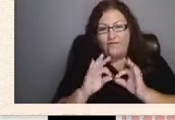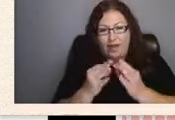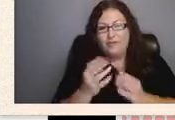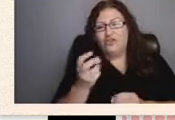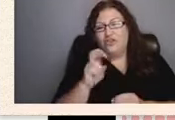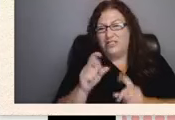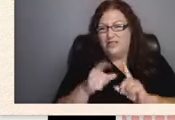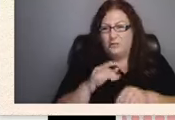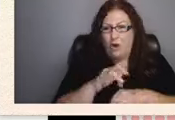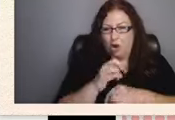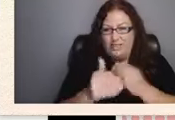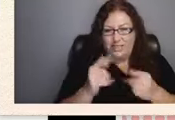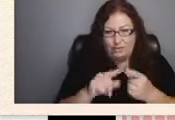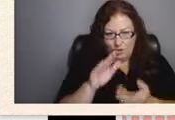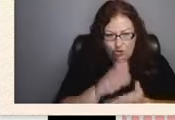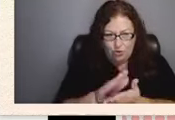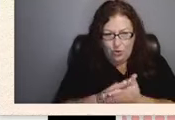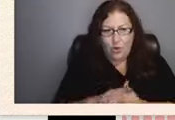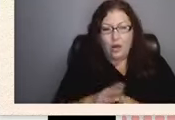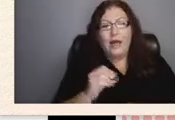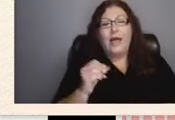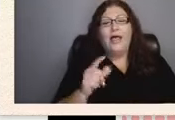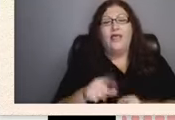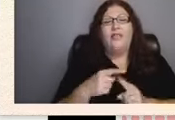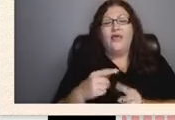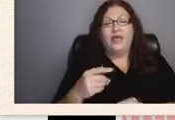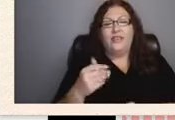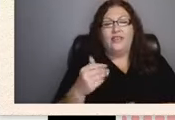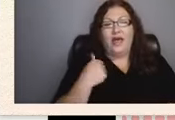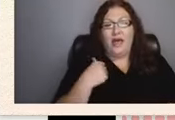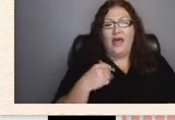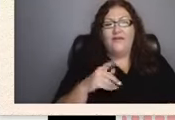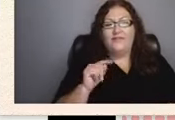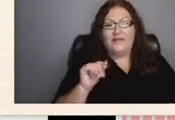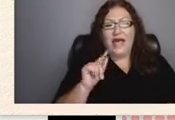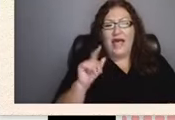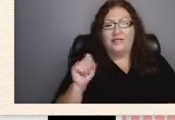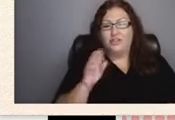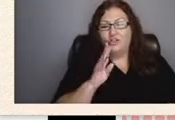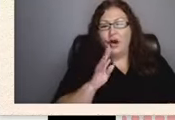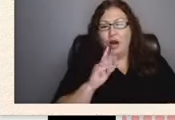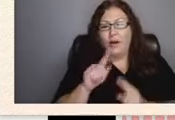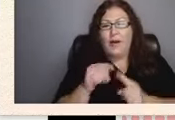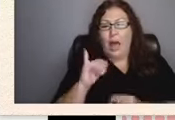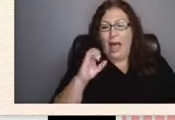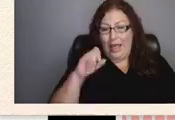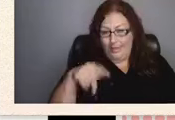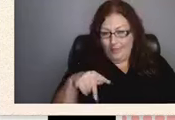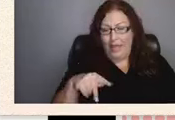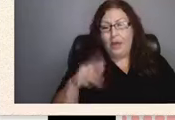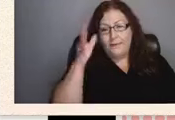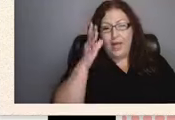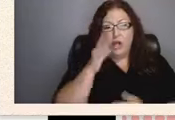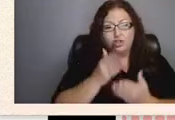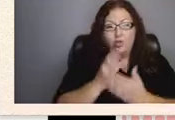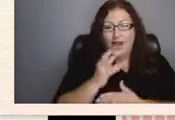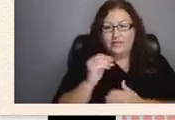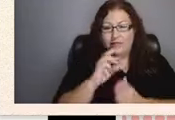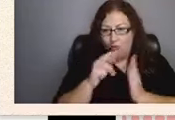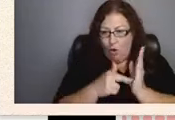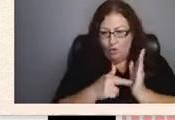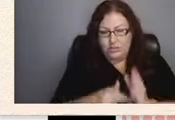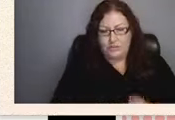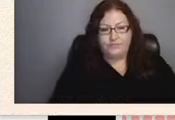to School. And then TATS Talks. This is about the IEP, Parents' Rights and Roles.